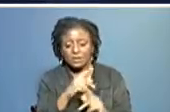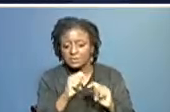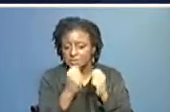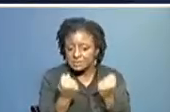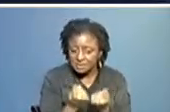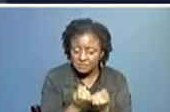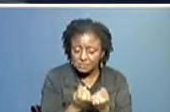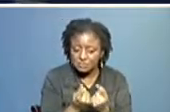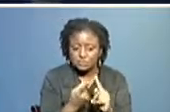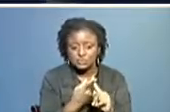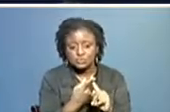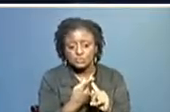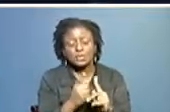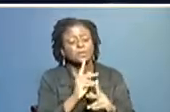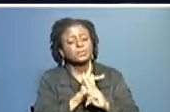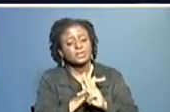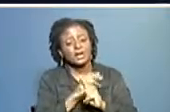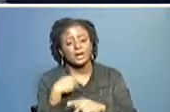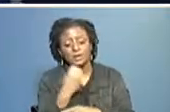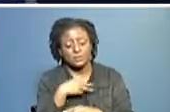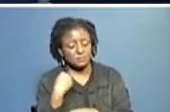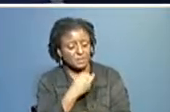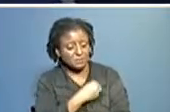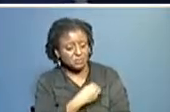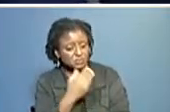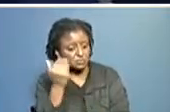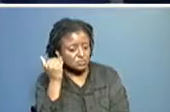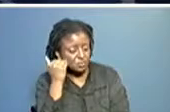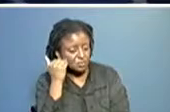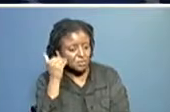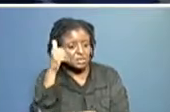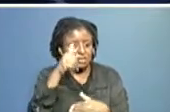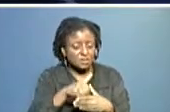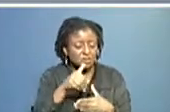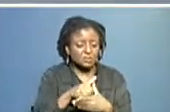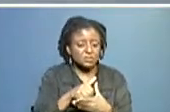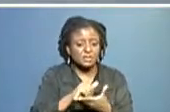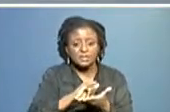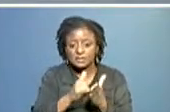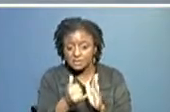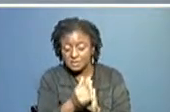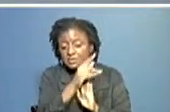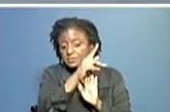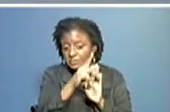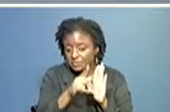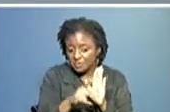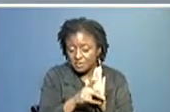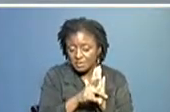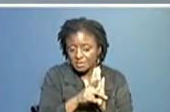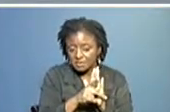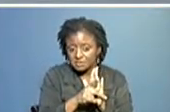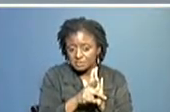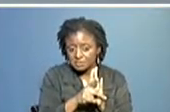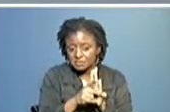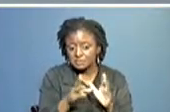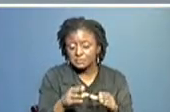congregants, and to know that with putting these stipulations in place ourselves, we send